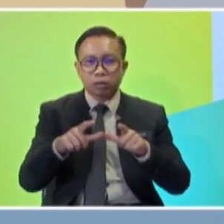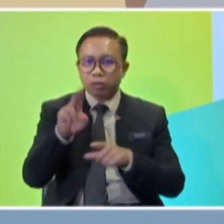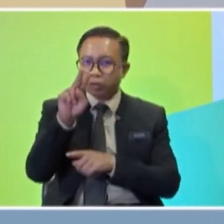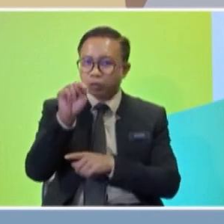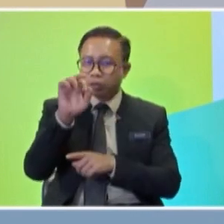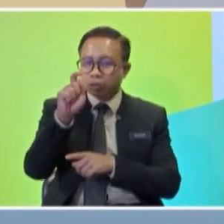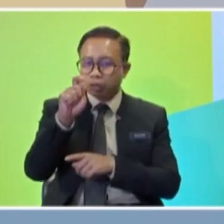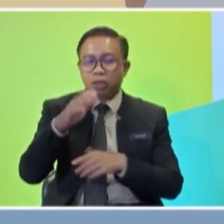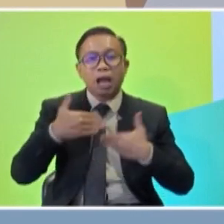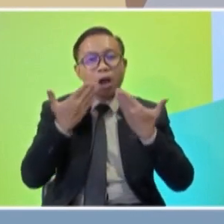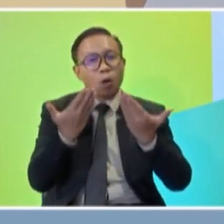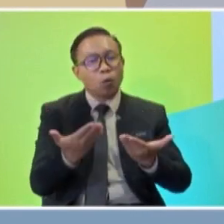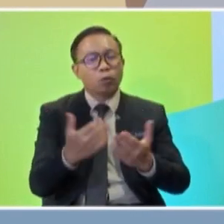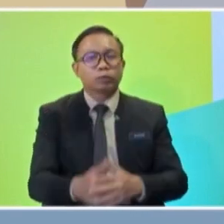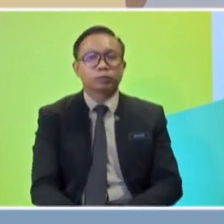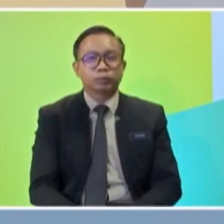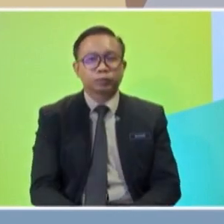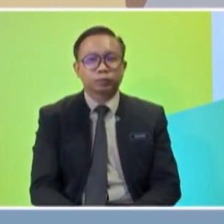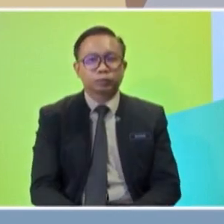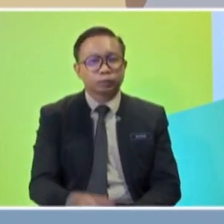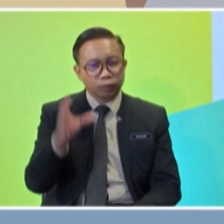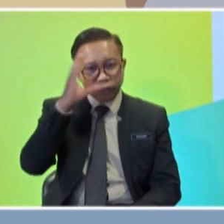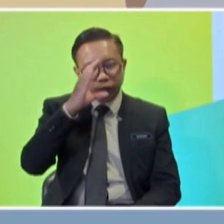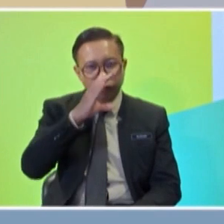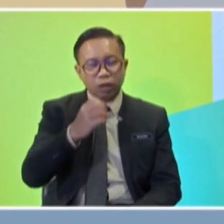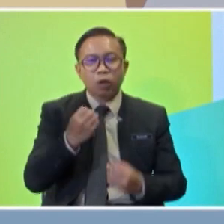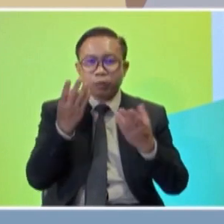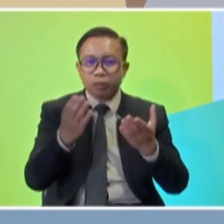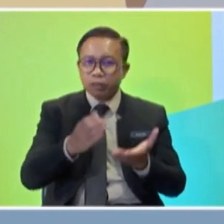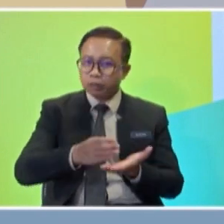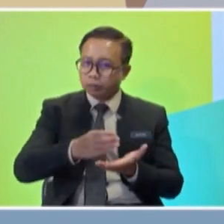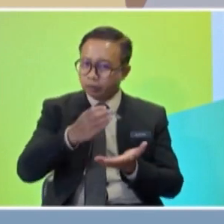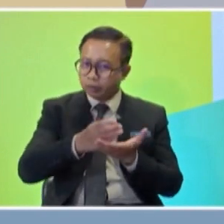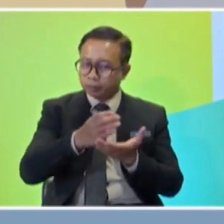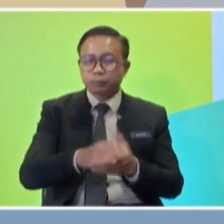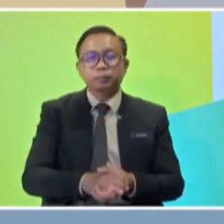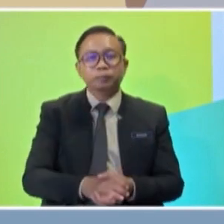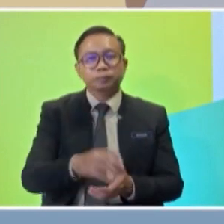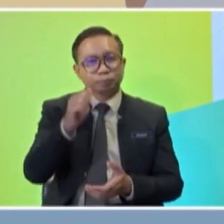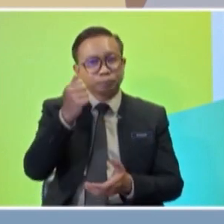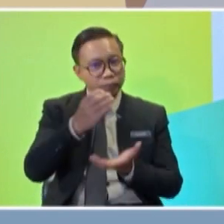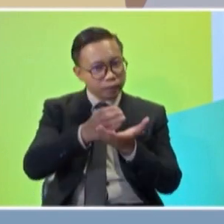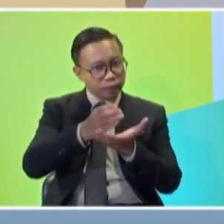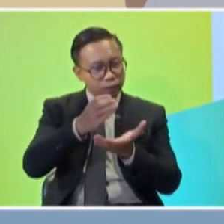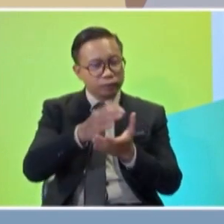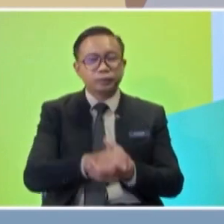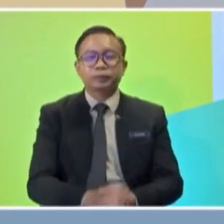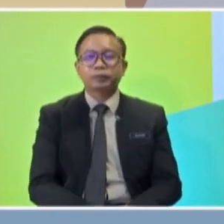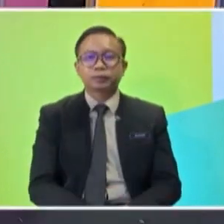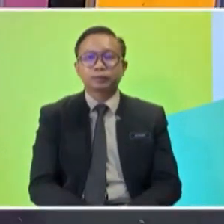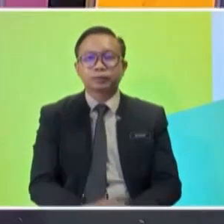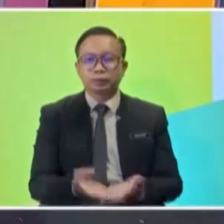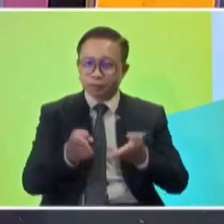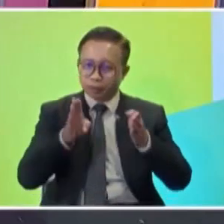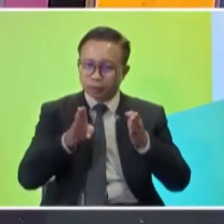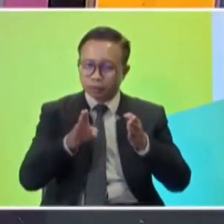would happen? Okay, now we have to find out how many beakers do we get. Okay. So it's 10 beakers actually. Okay. So we can write the unit.